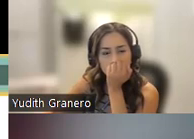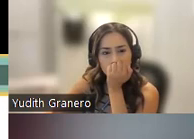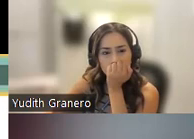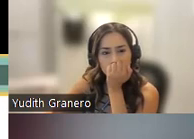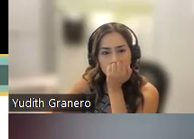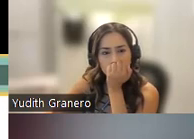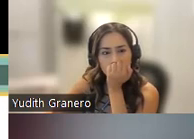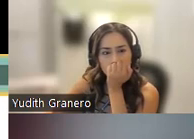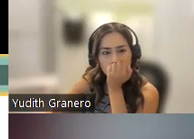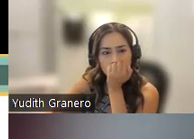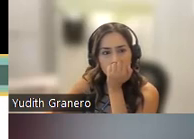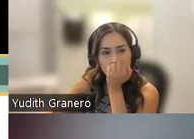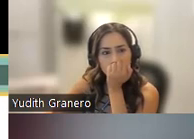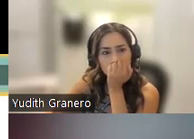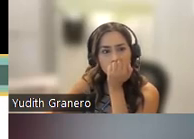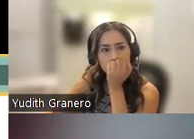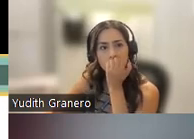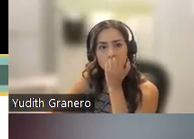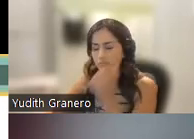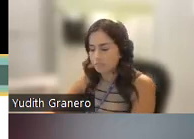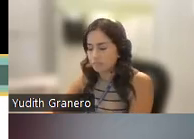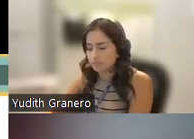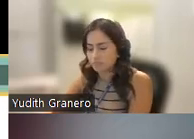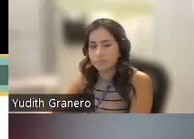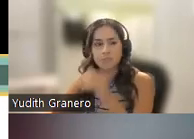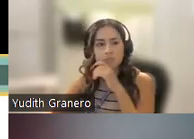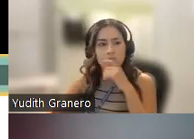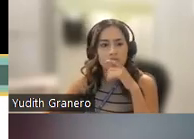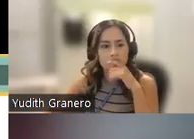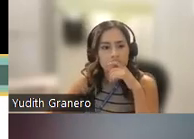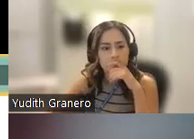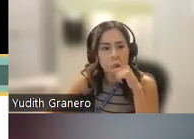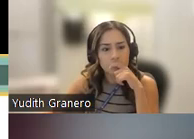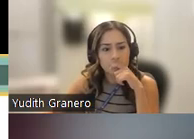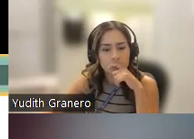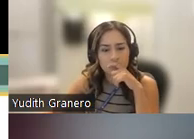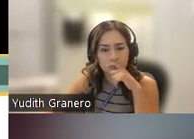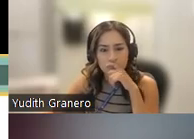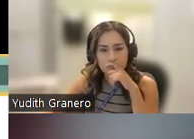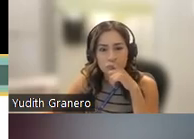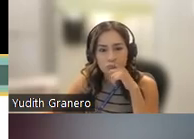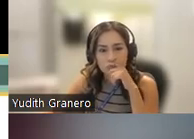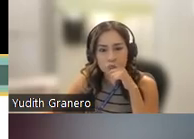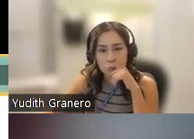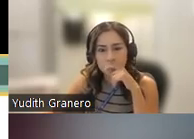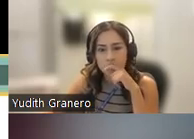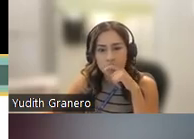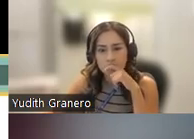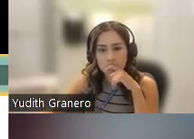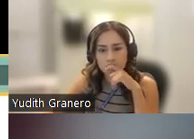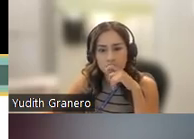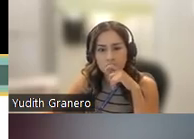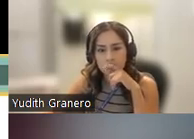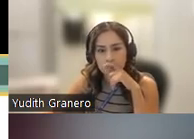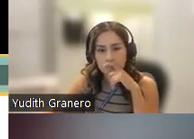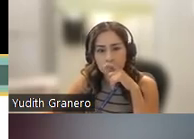and that starts with suicide is often preventable with the right knowledge and skills. And we also firmly believe,